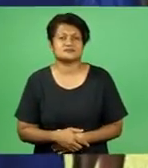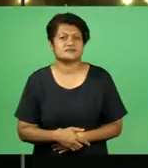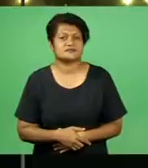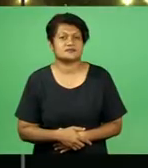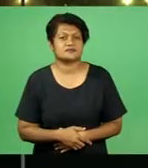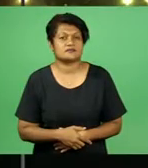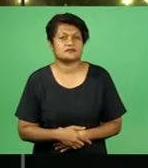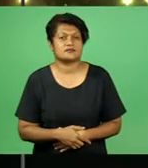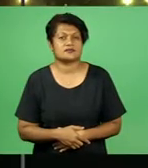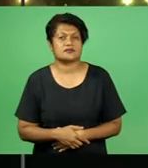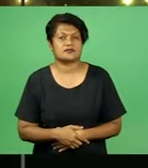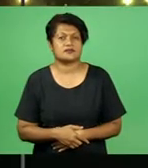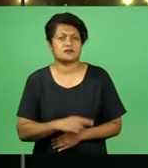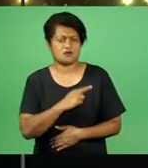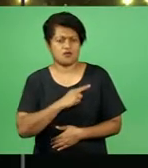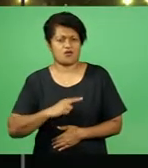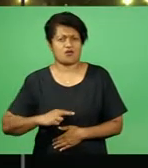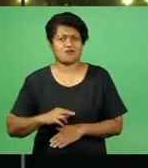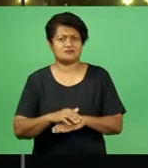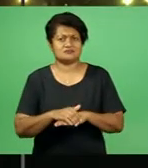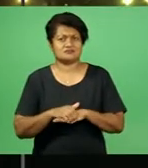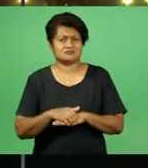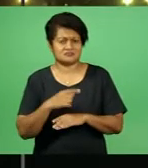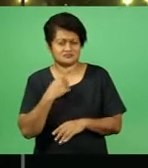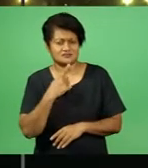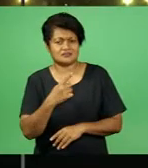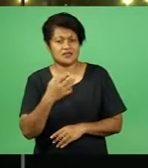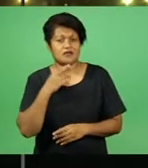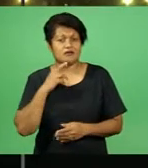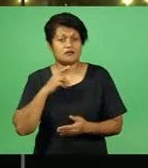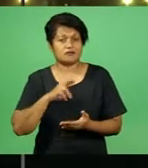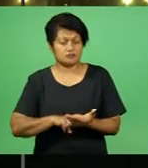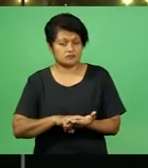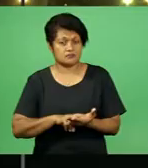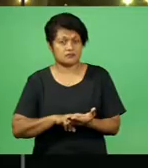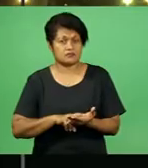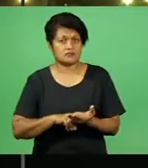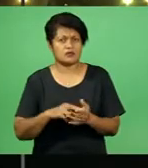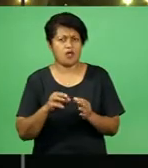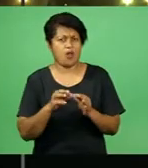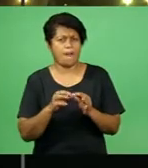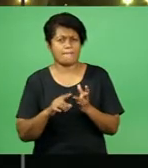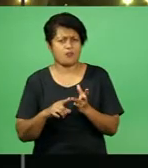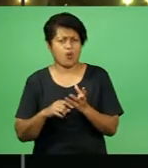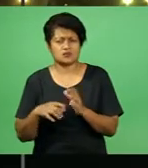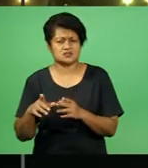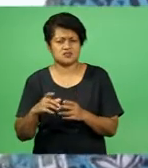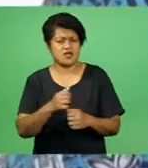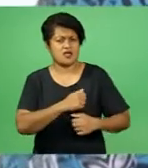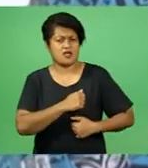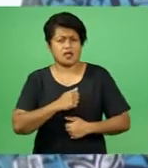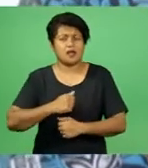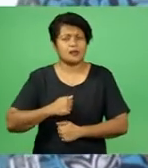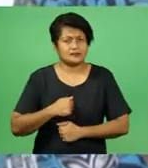News. The Royal British Legion has so far recorded 7 reports of bogus British Army recruiters.